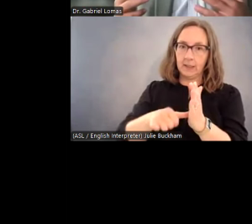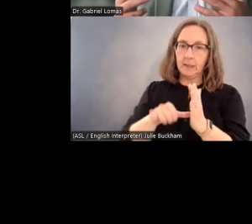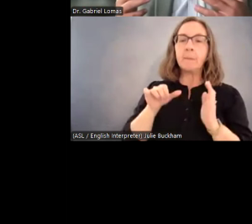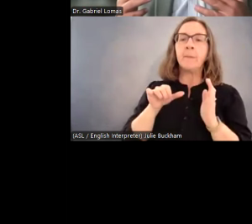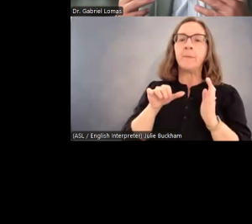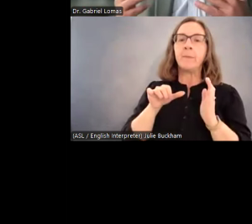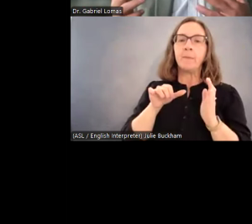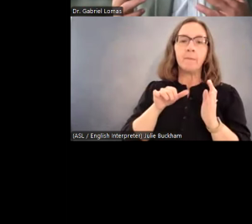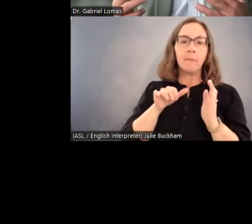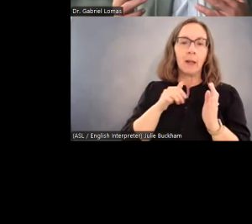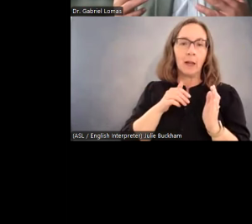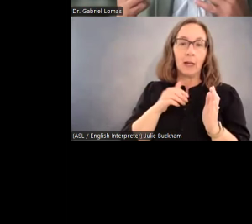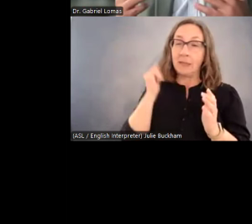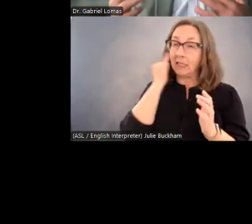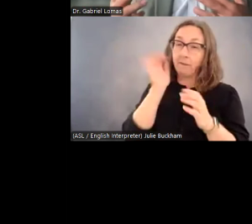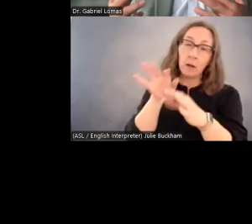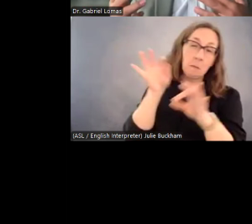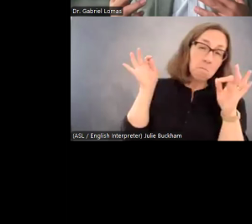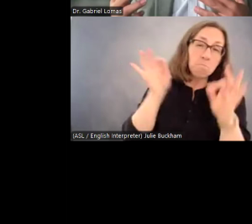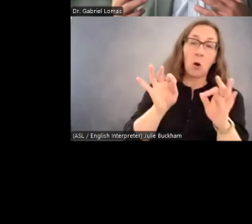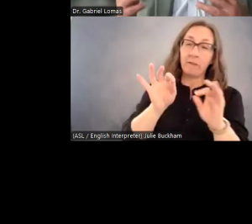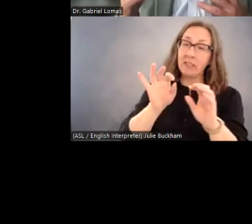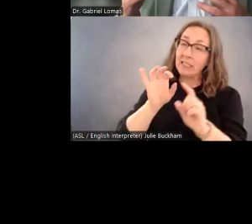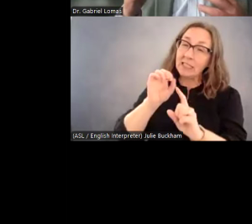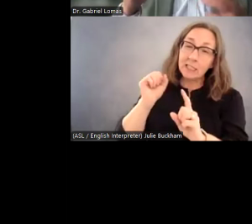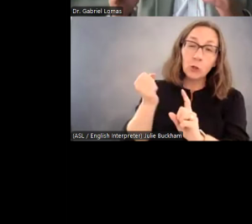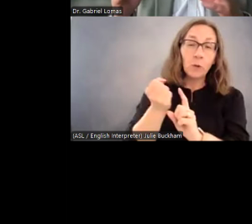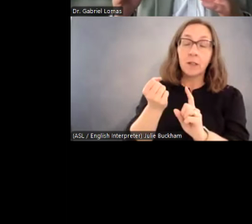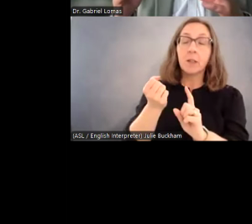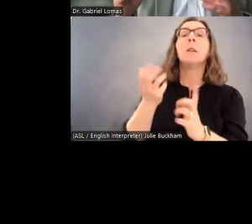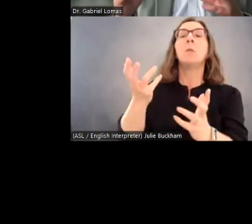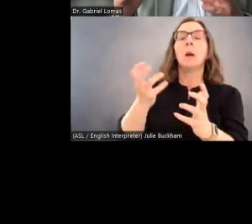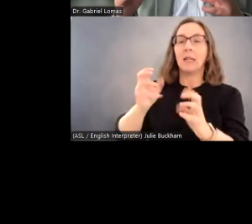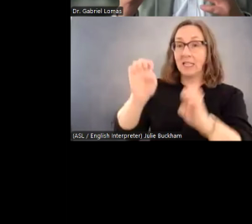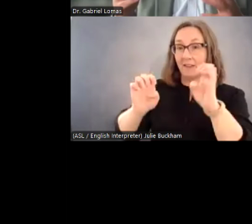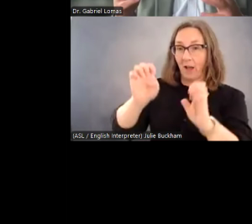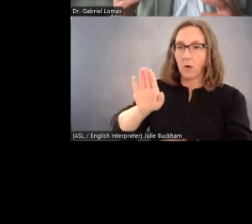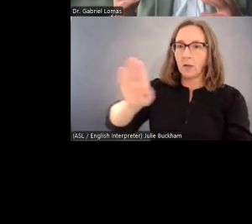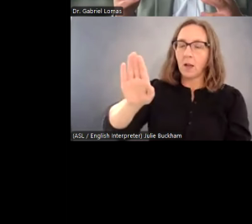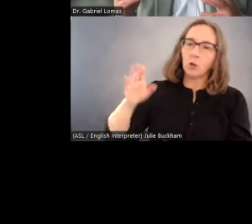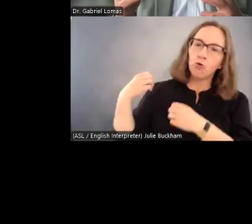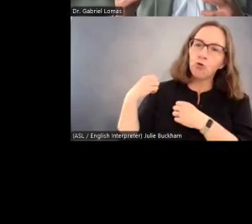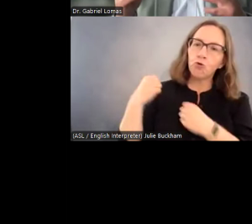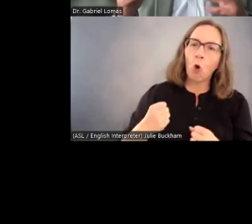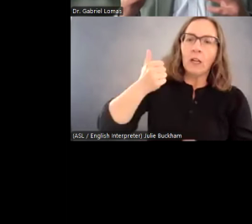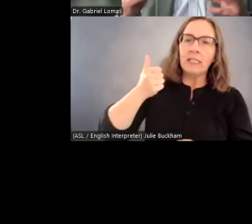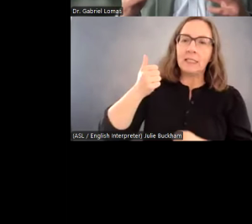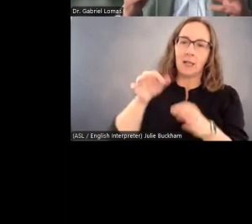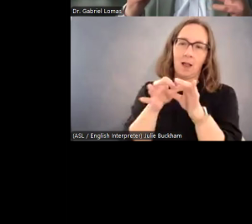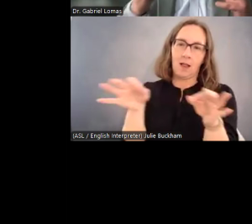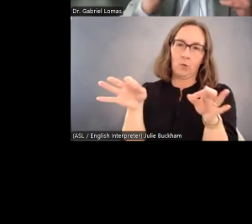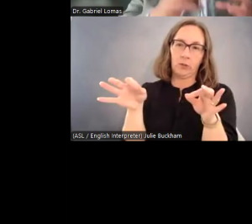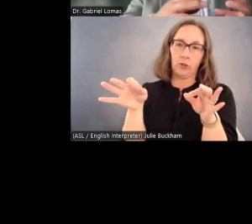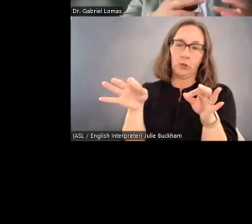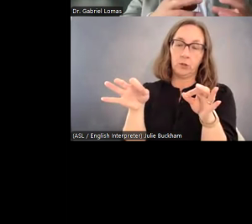what, in an ideal situation, we really want to make sure that we are evaluating people in their strongest language. So if